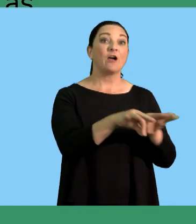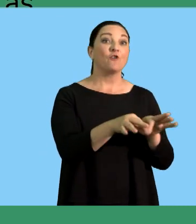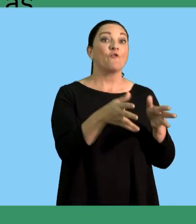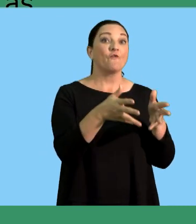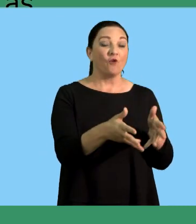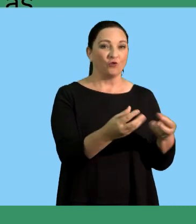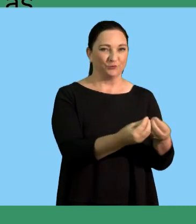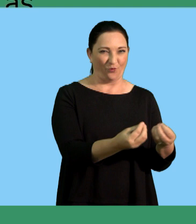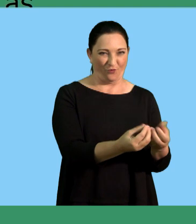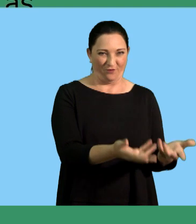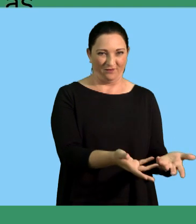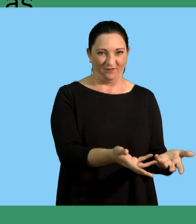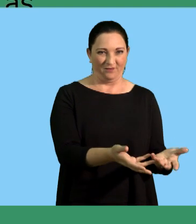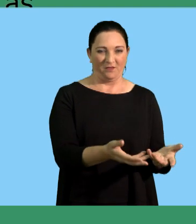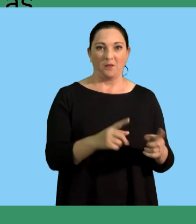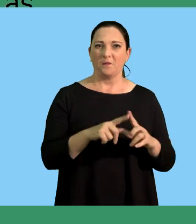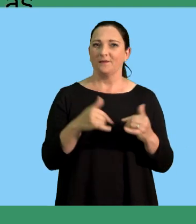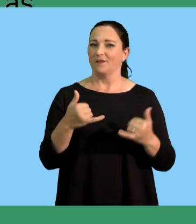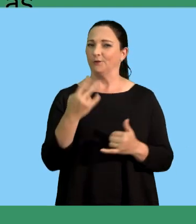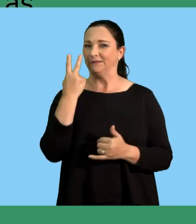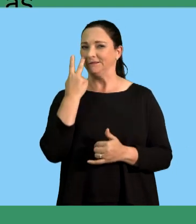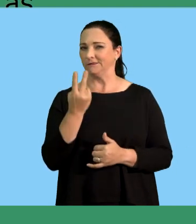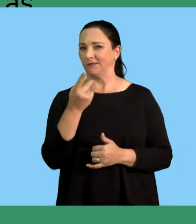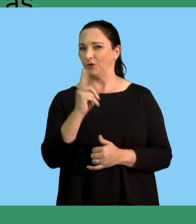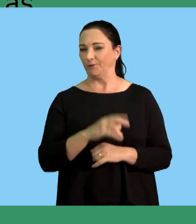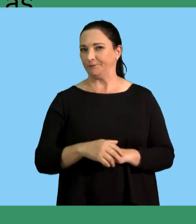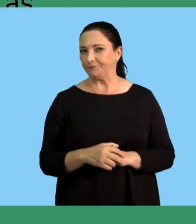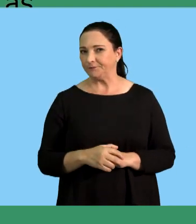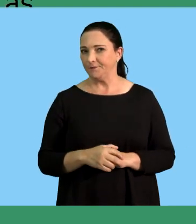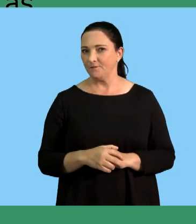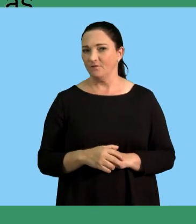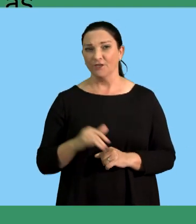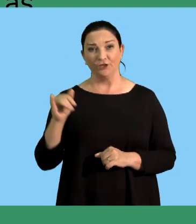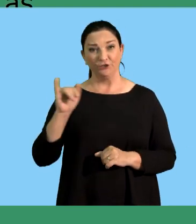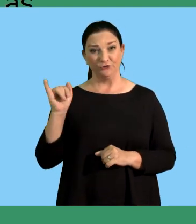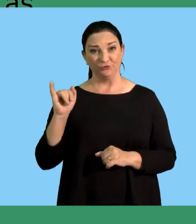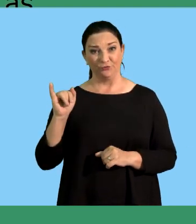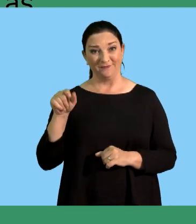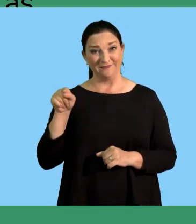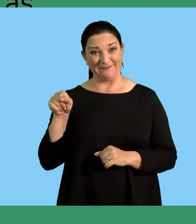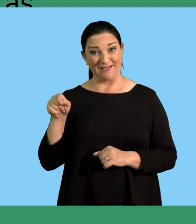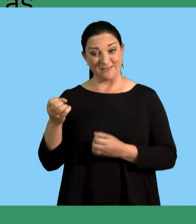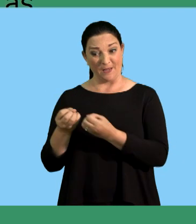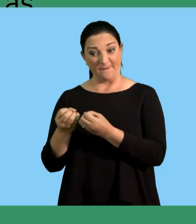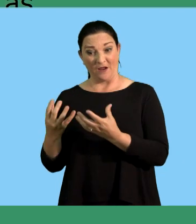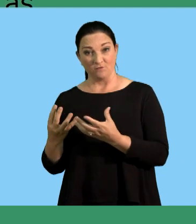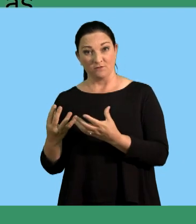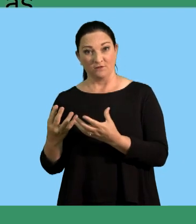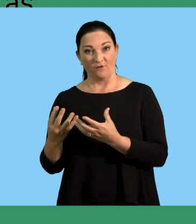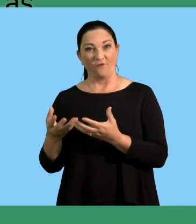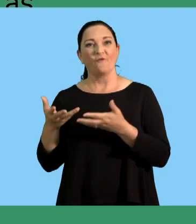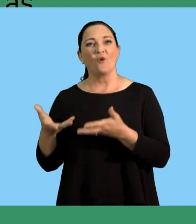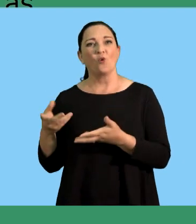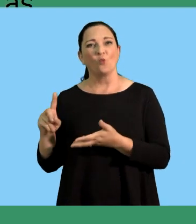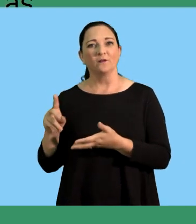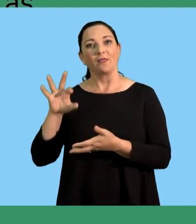is 400,000. But what you see here is that now the insurance amount, this is how much the stock is